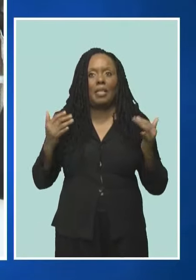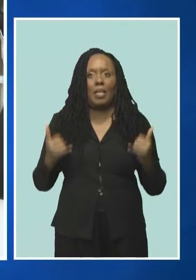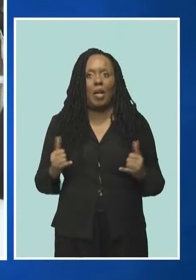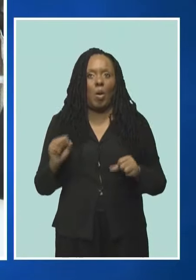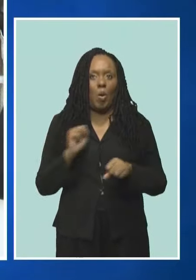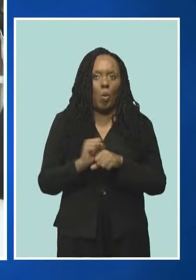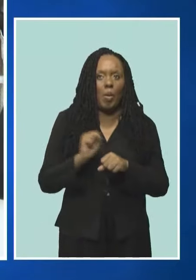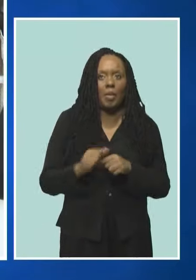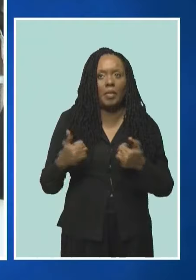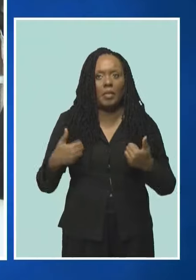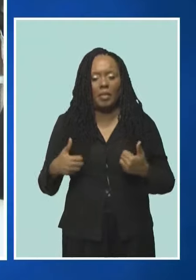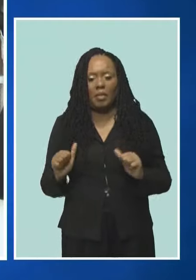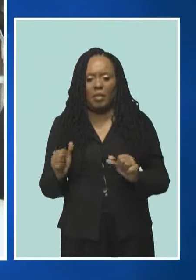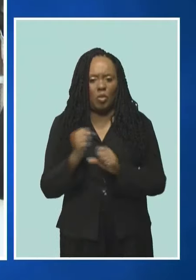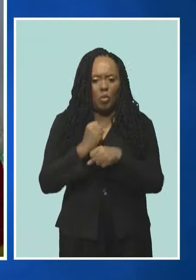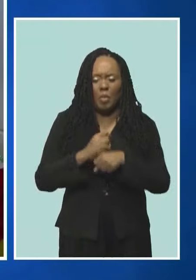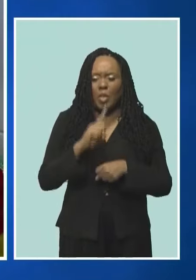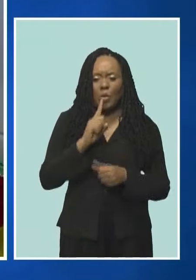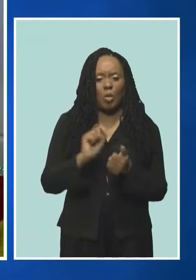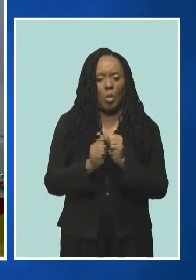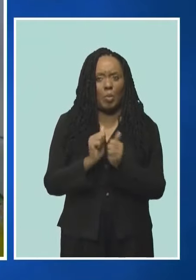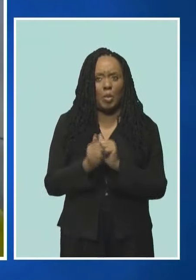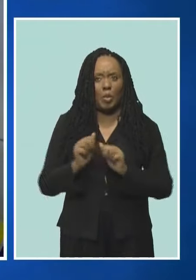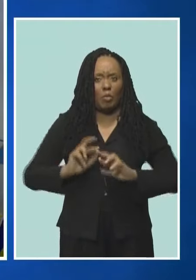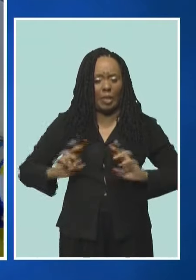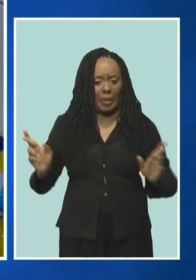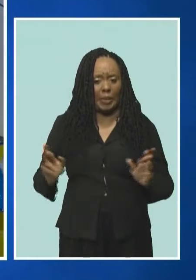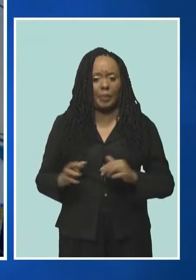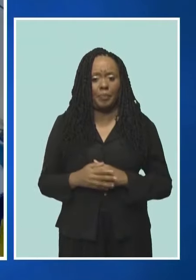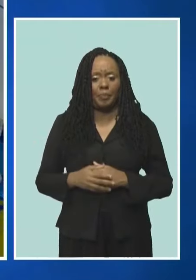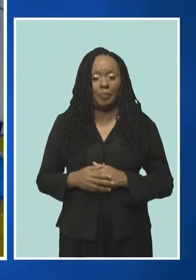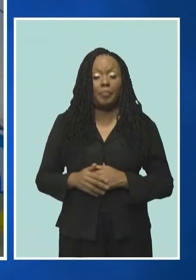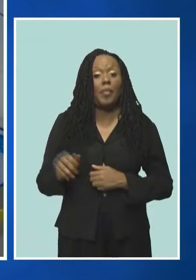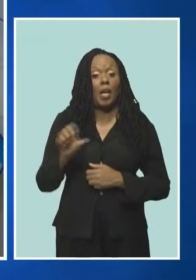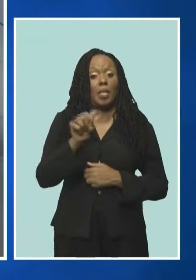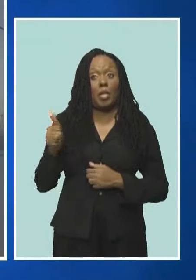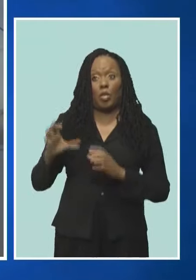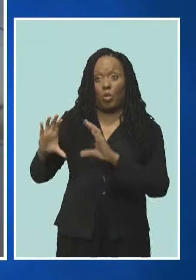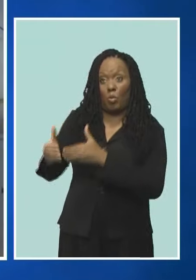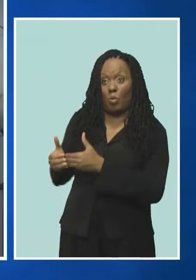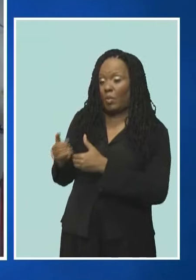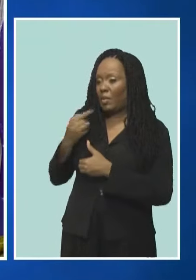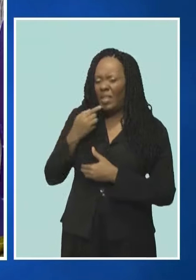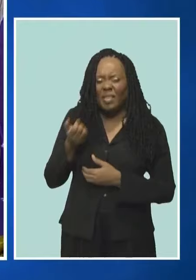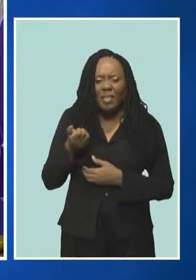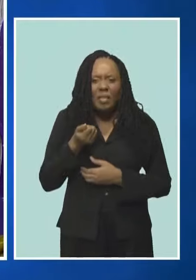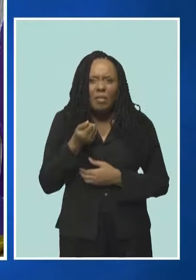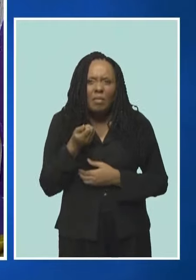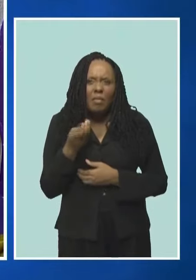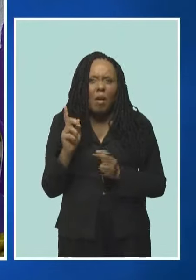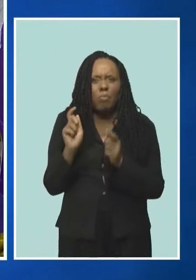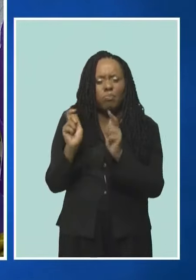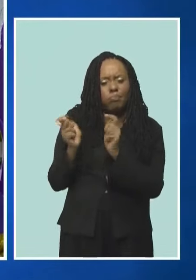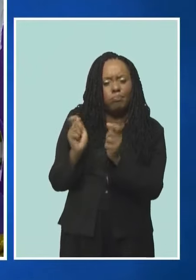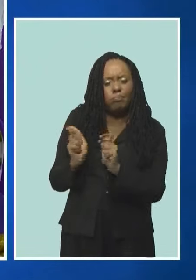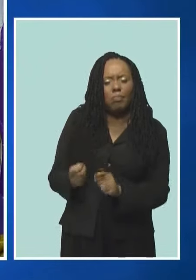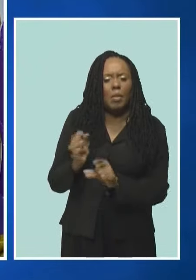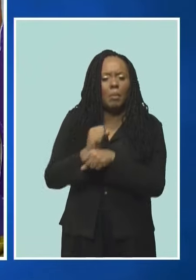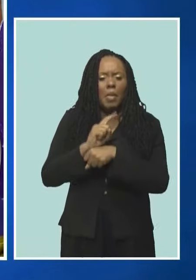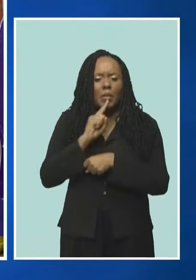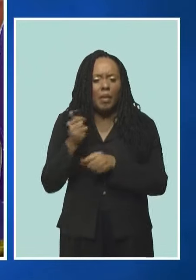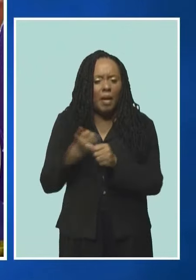individuals and king and queen for the competition. In Kevin Small's Fifth Element camp, there are just a few tweaks to ensure everything is in